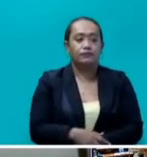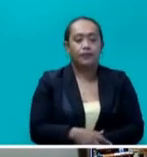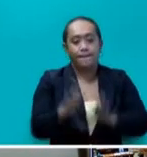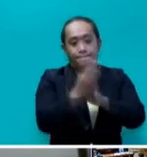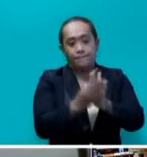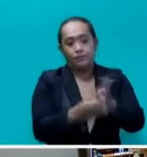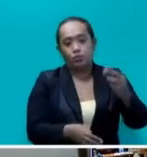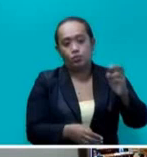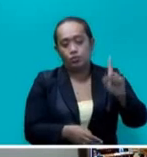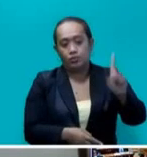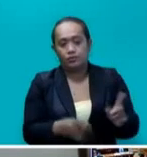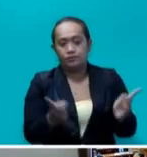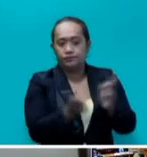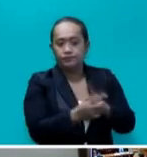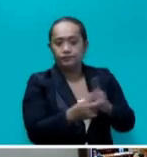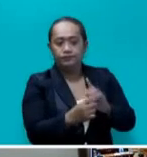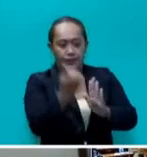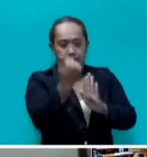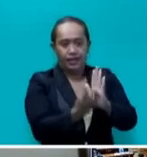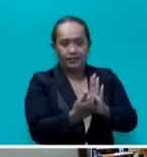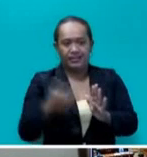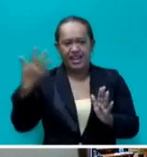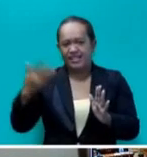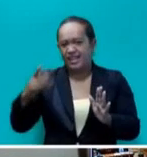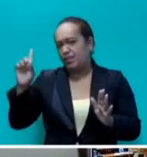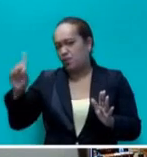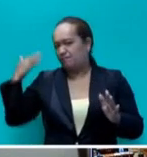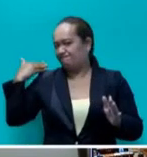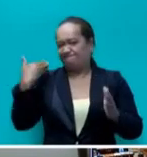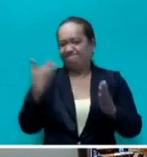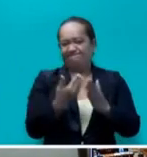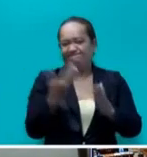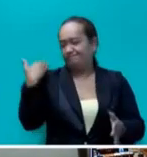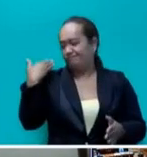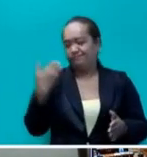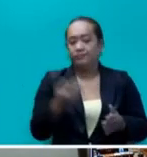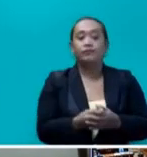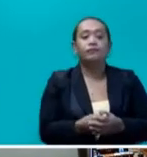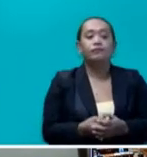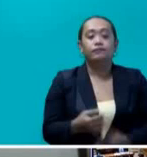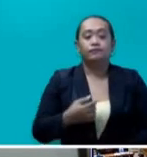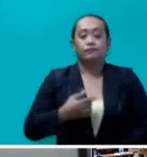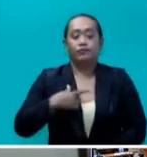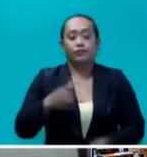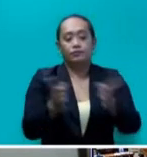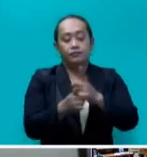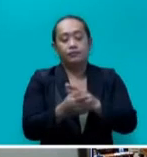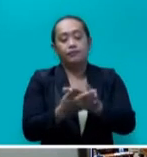2021 seeks to amend the Value Added Tax Act 991 to address budgetary policy changes or announcements made